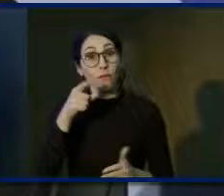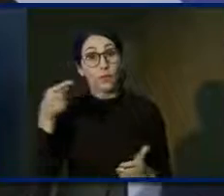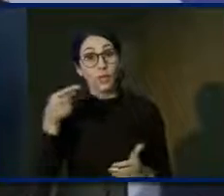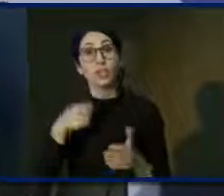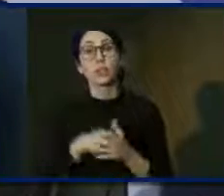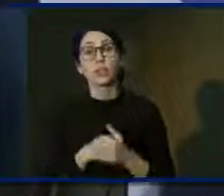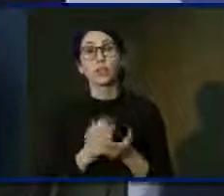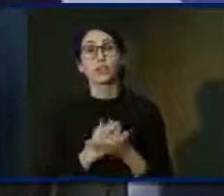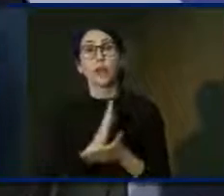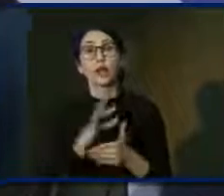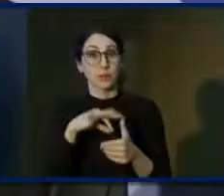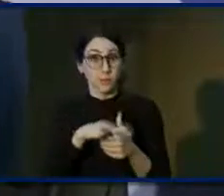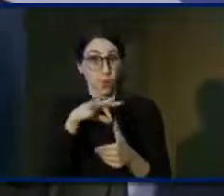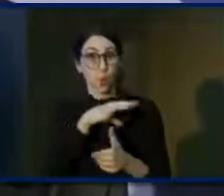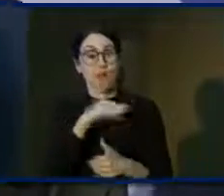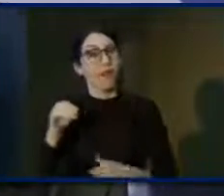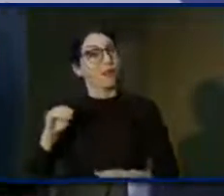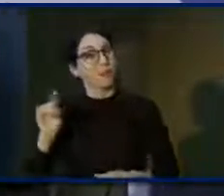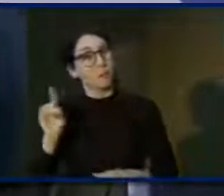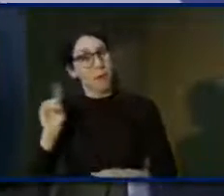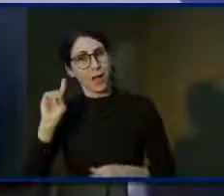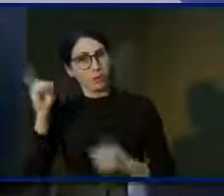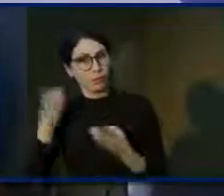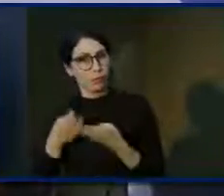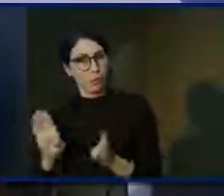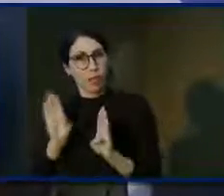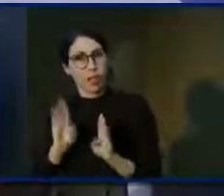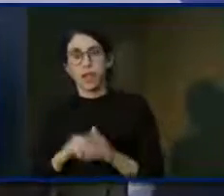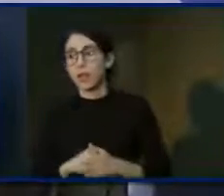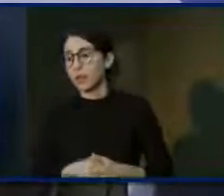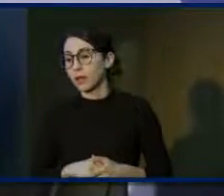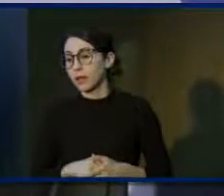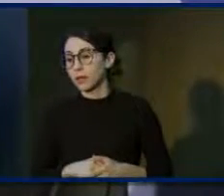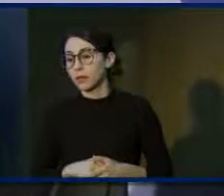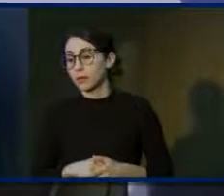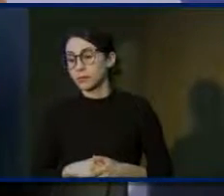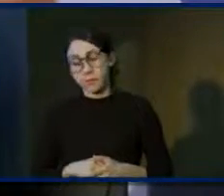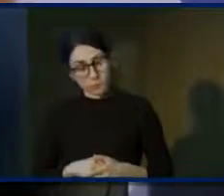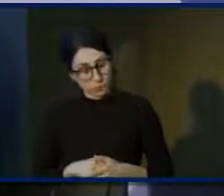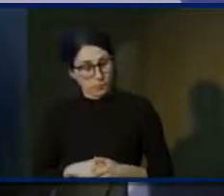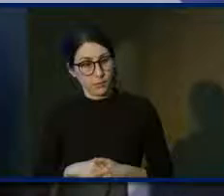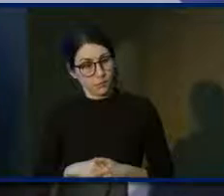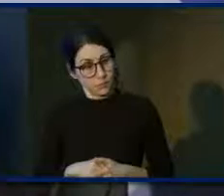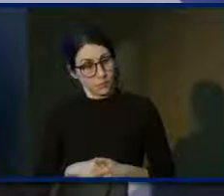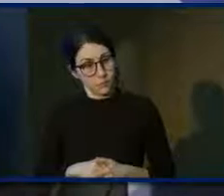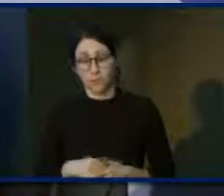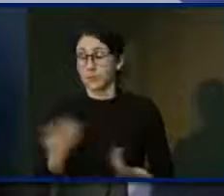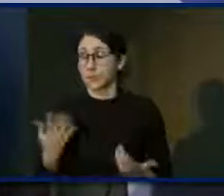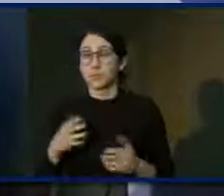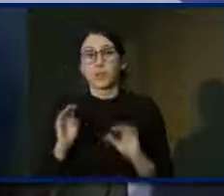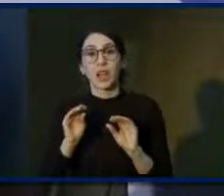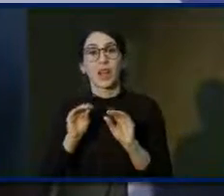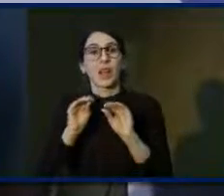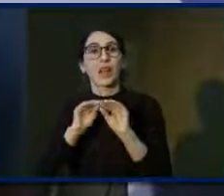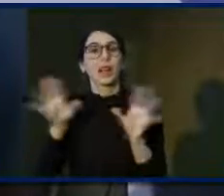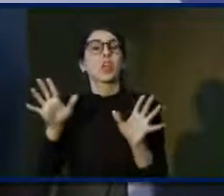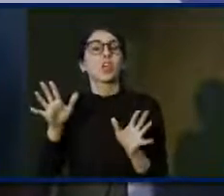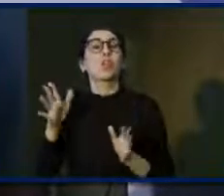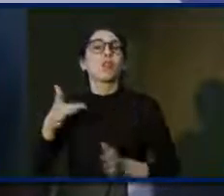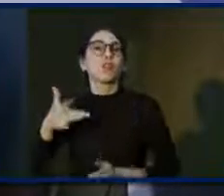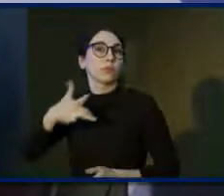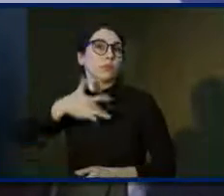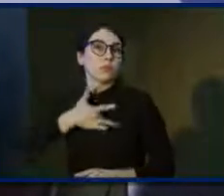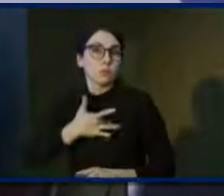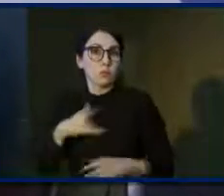sort of the right to vote and democracy in general has clear resonance for us. And that's why what we have seen in these last